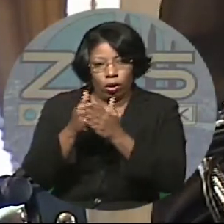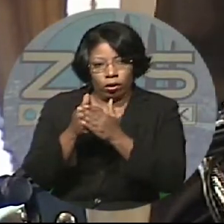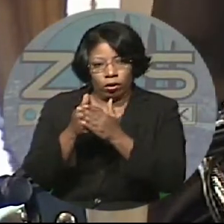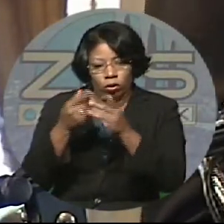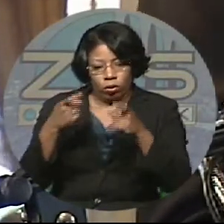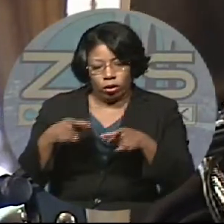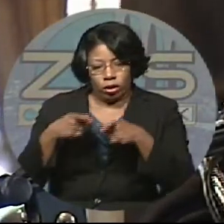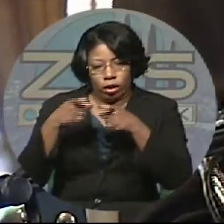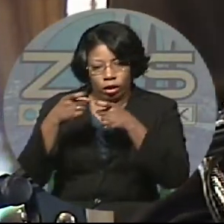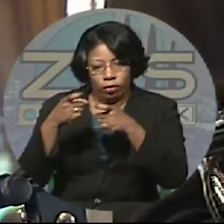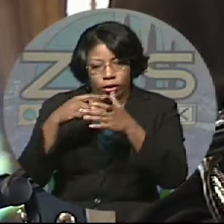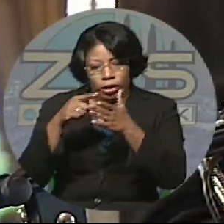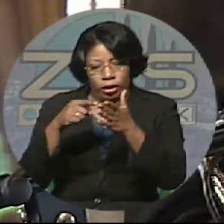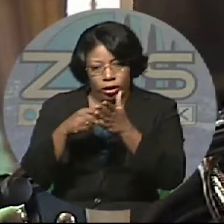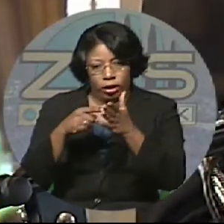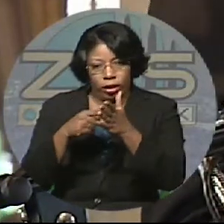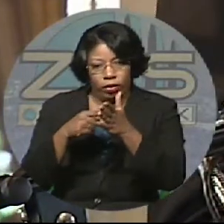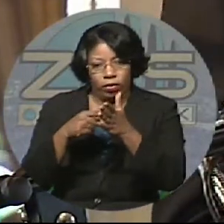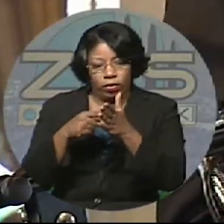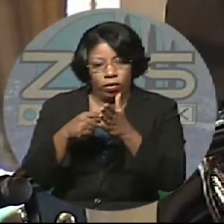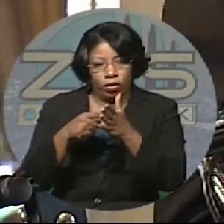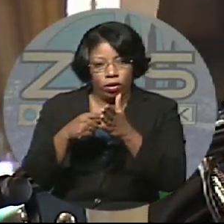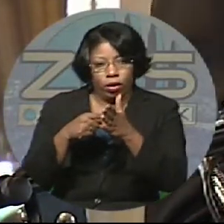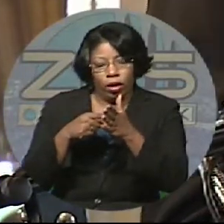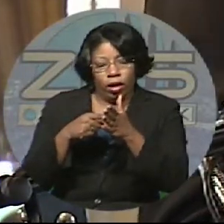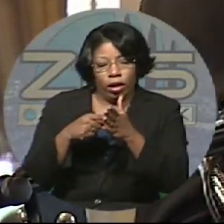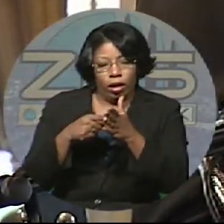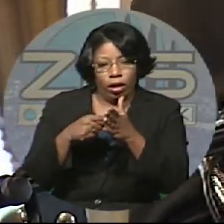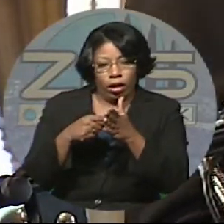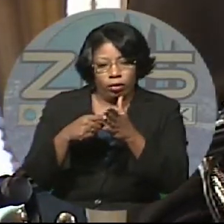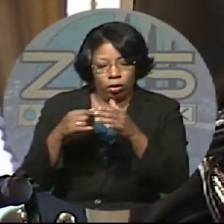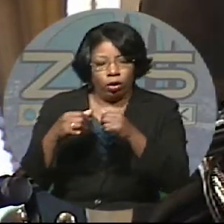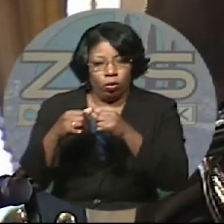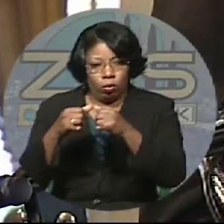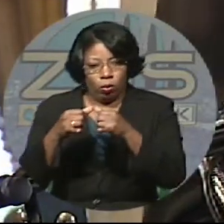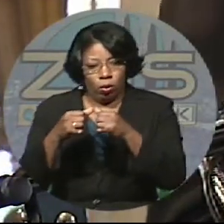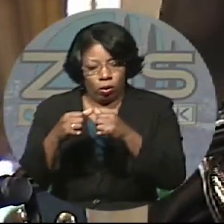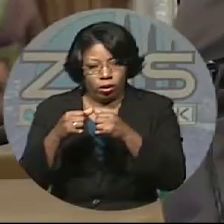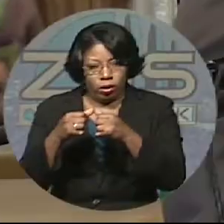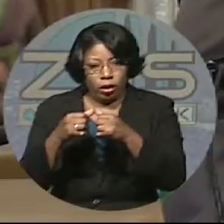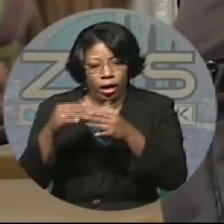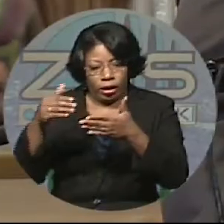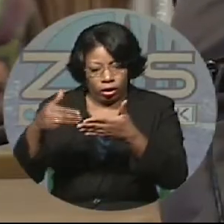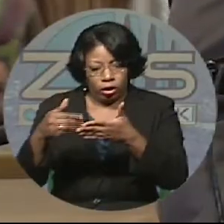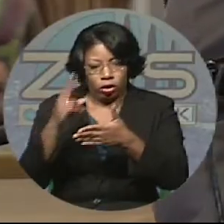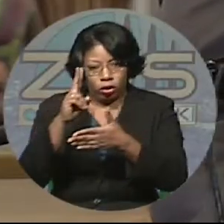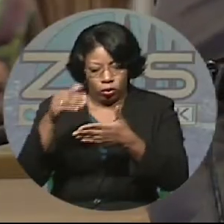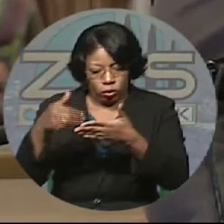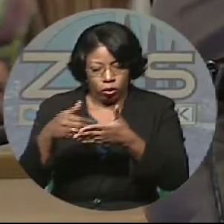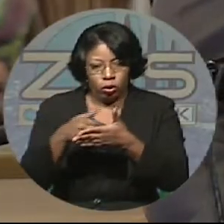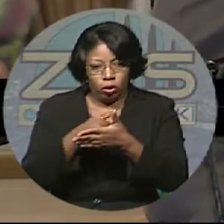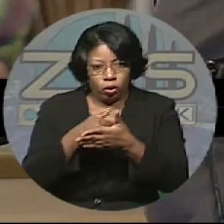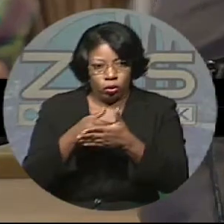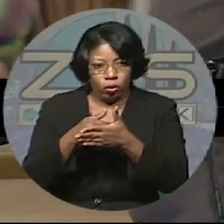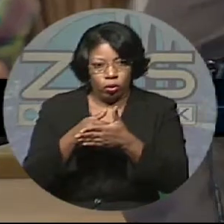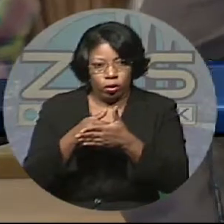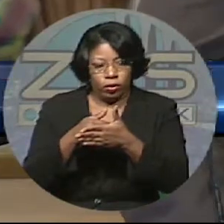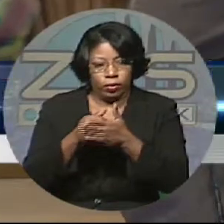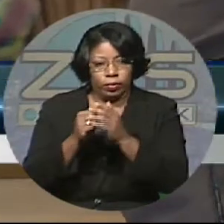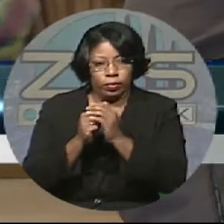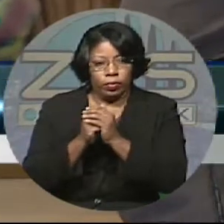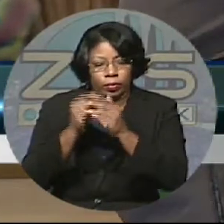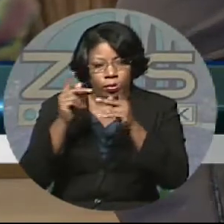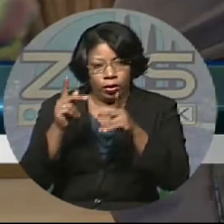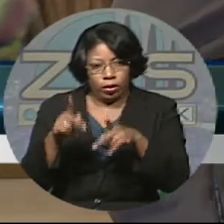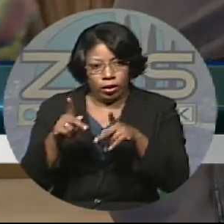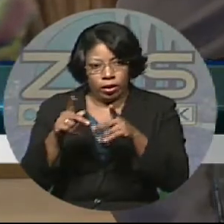in the past, and particularly my special congratulations to two newest inductees. I really should have been inducted as a player though, Mr.